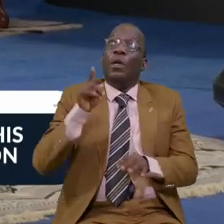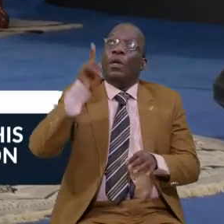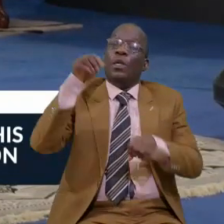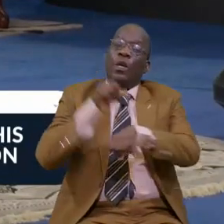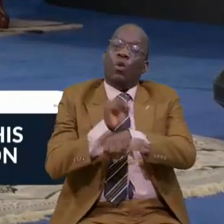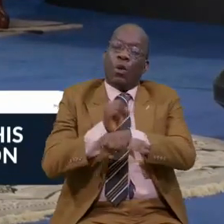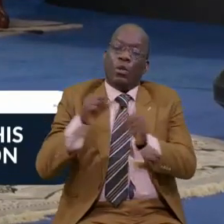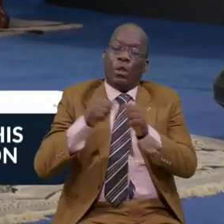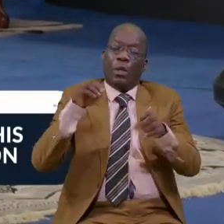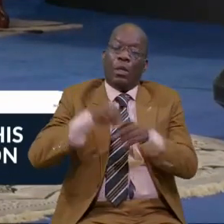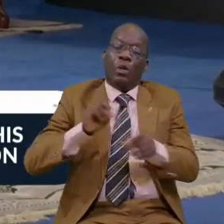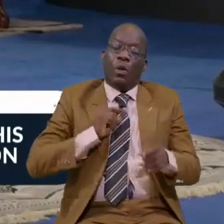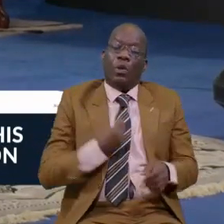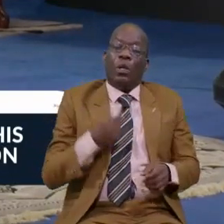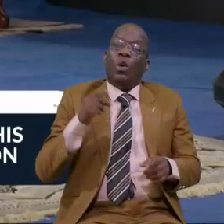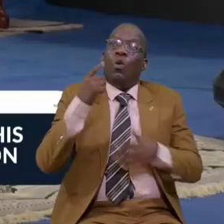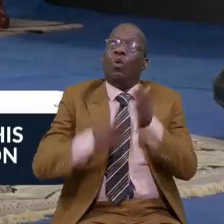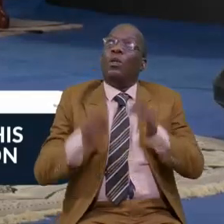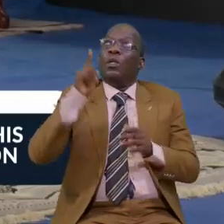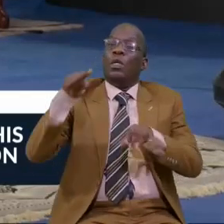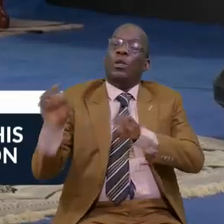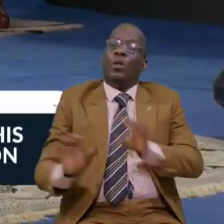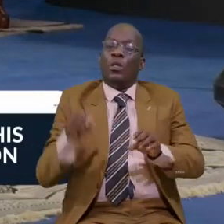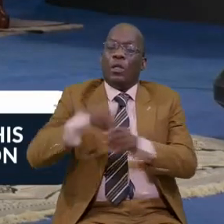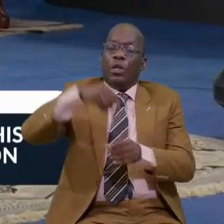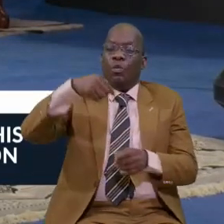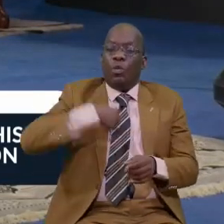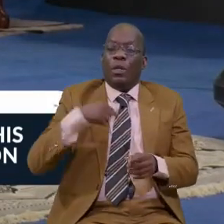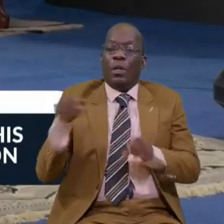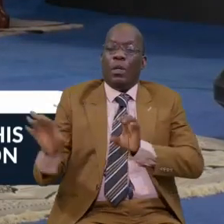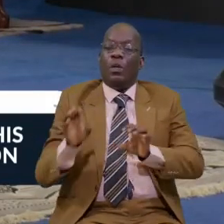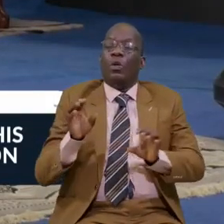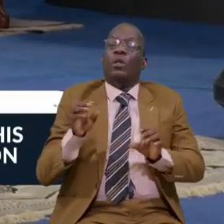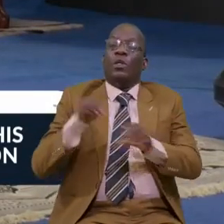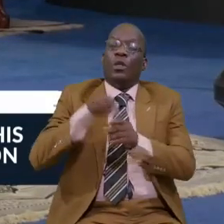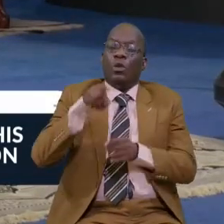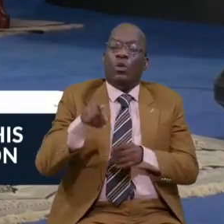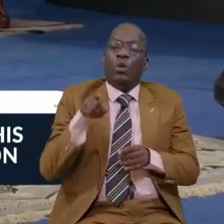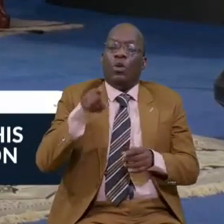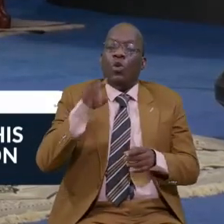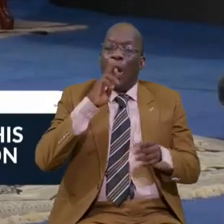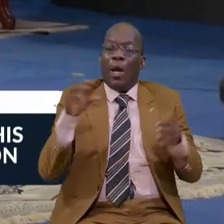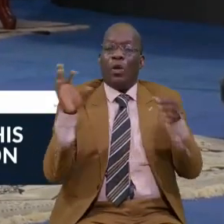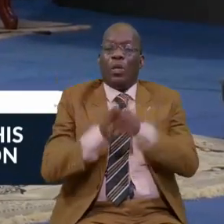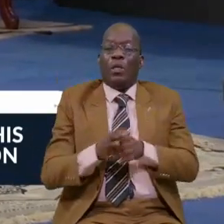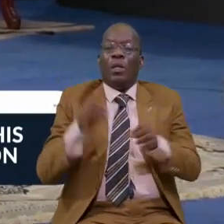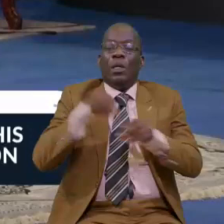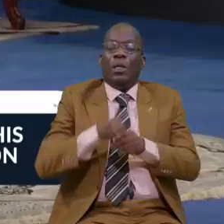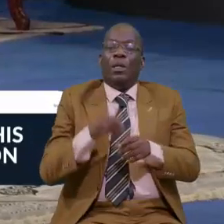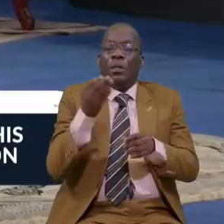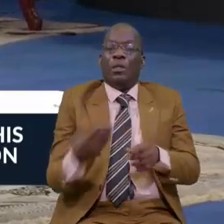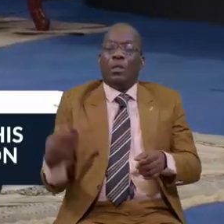me, he does in you. And we're united in behavior, in character, in the deeds of our life.